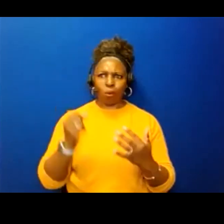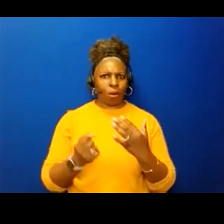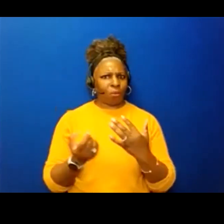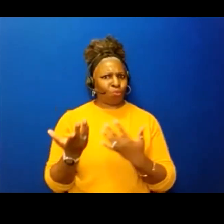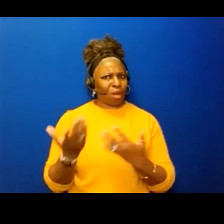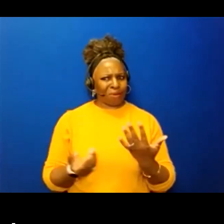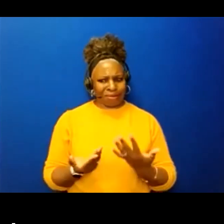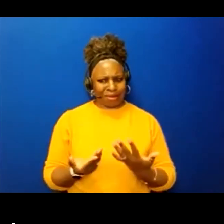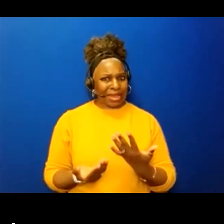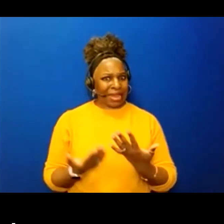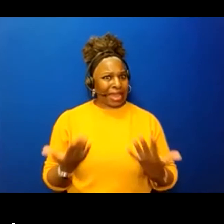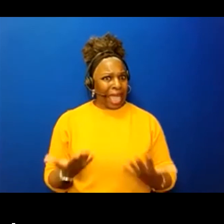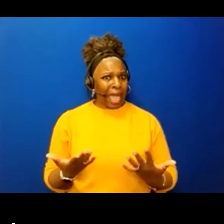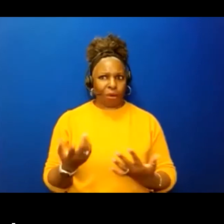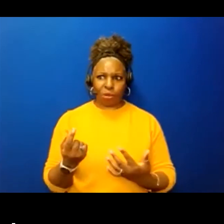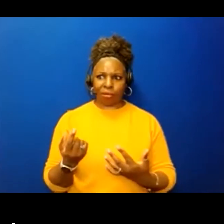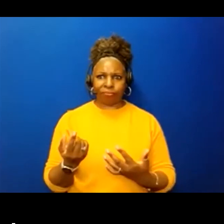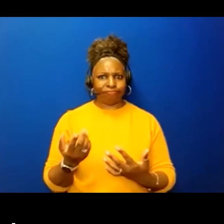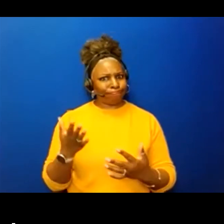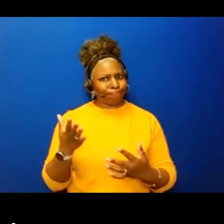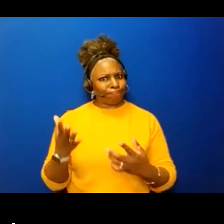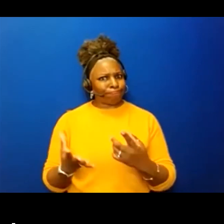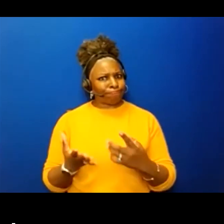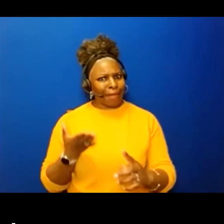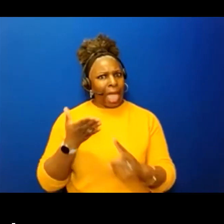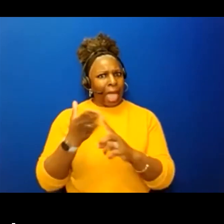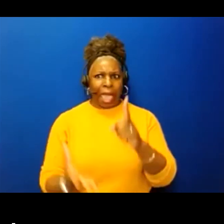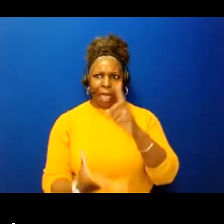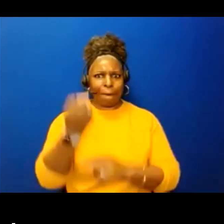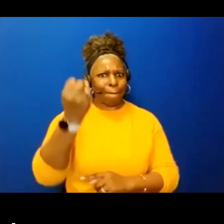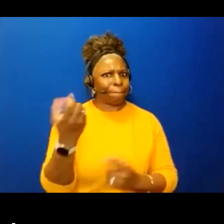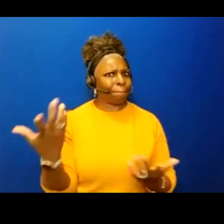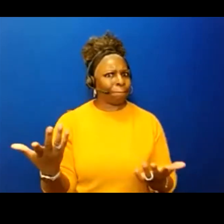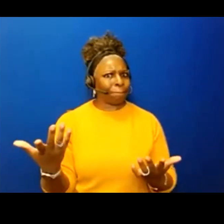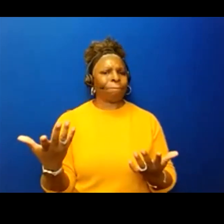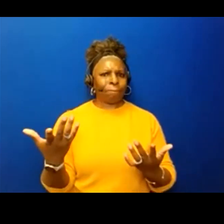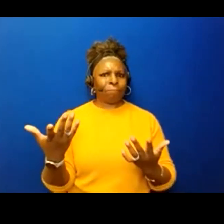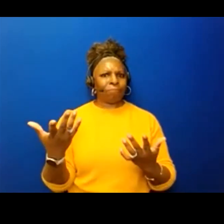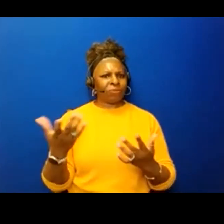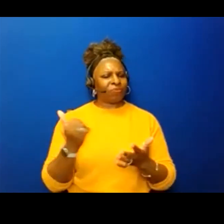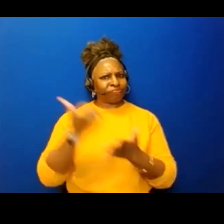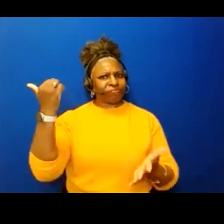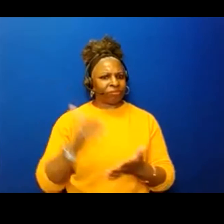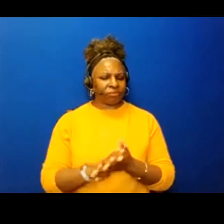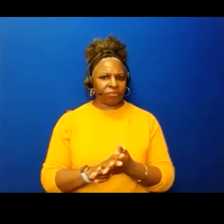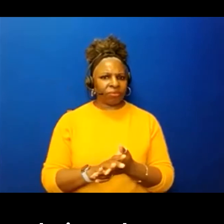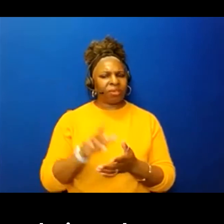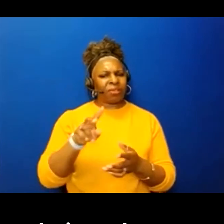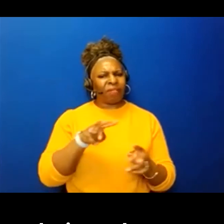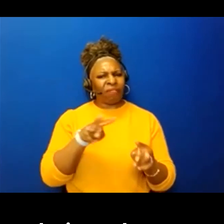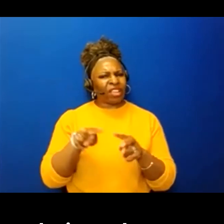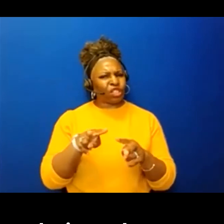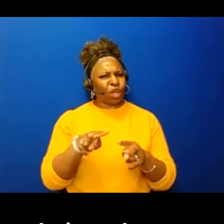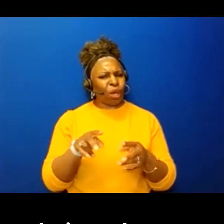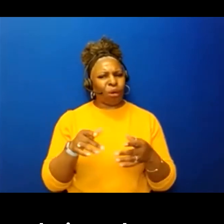to. And I think, you know, what that video shows is it's really heartwarming, it's really cheering, it